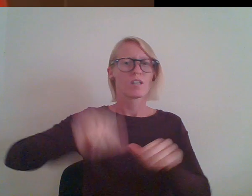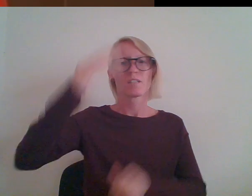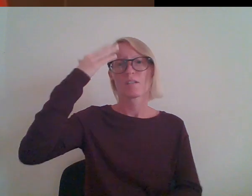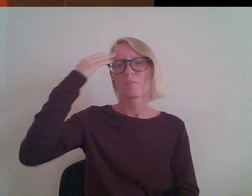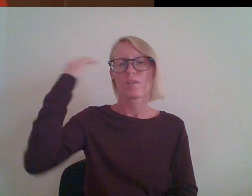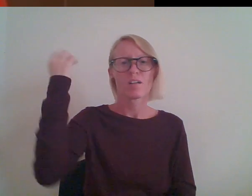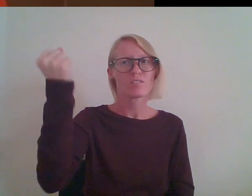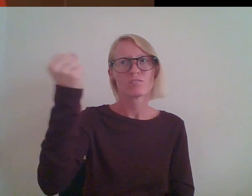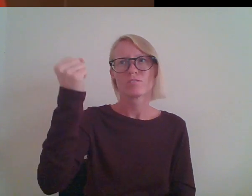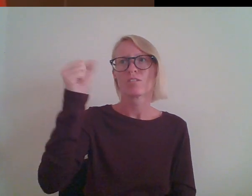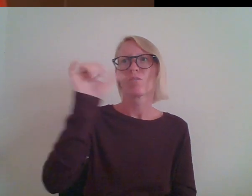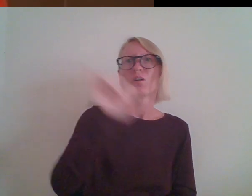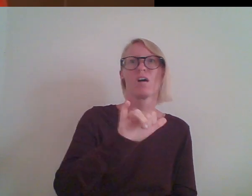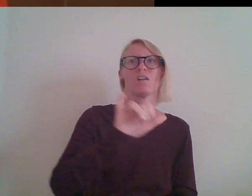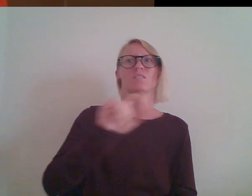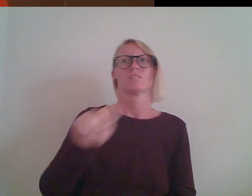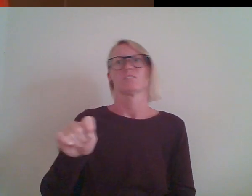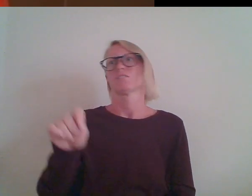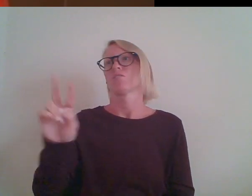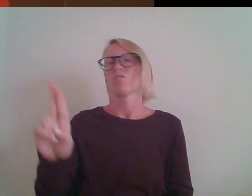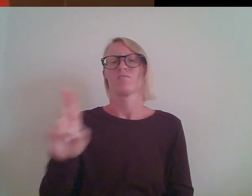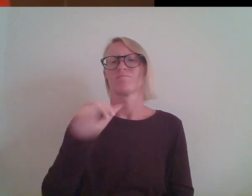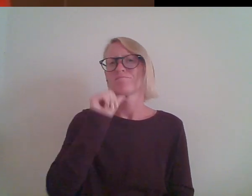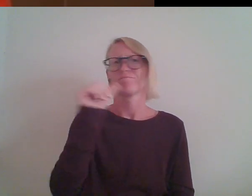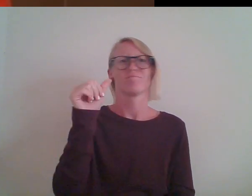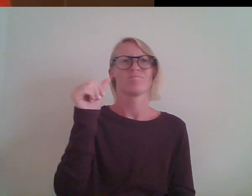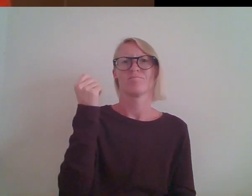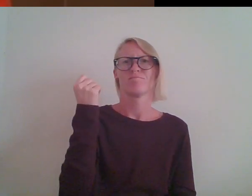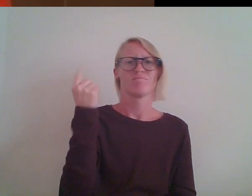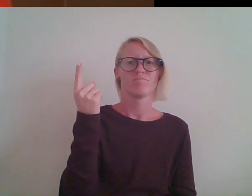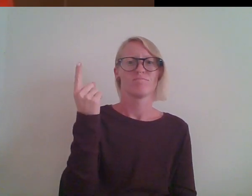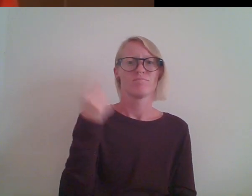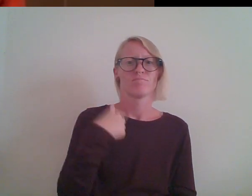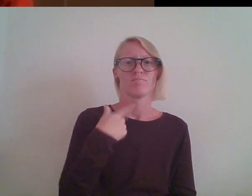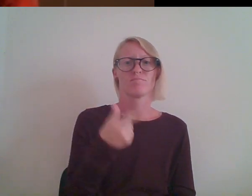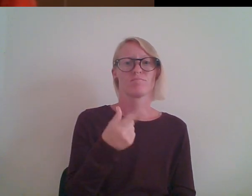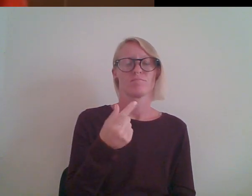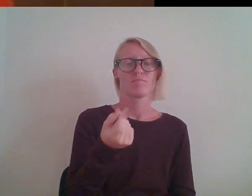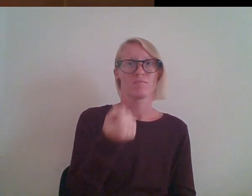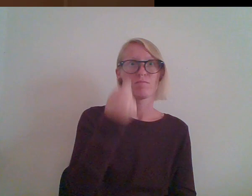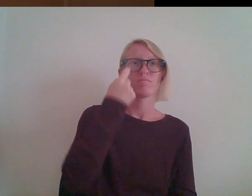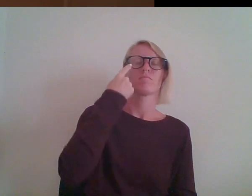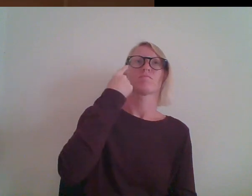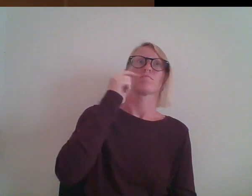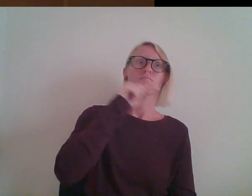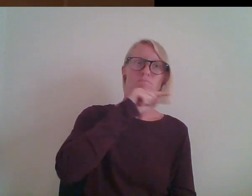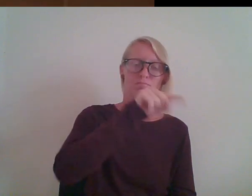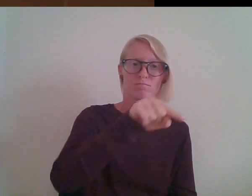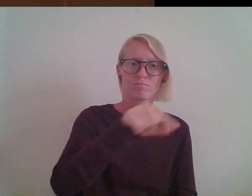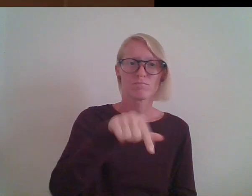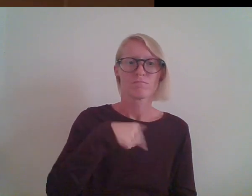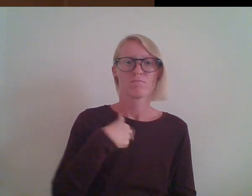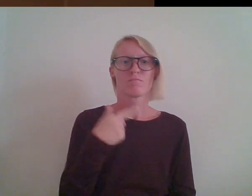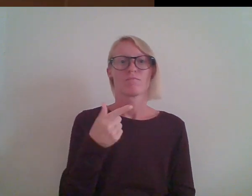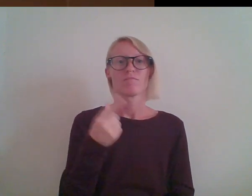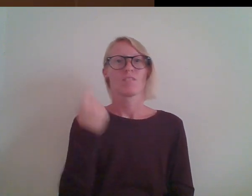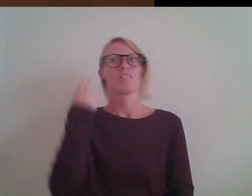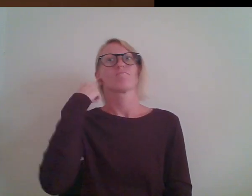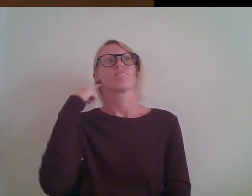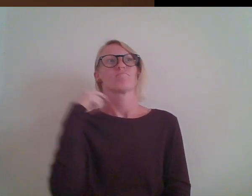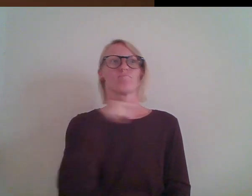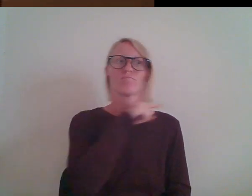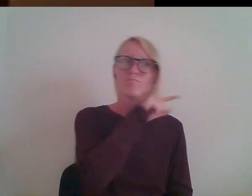Y, T, R. It doesn't make any sense. It's in one eye, out the other. If it's out loud, one ear, out the